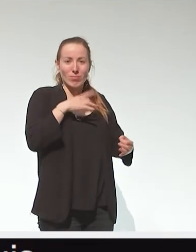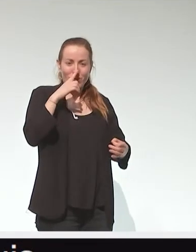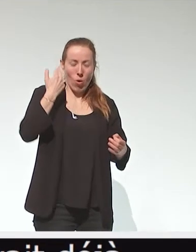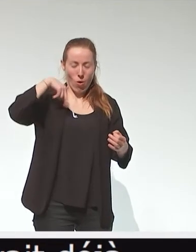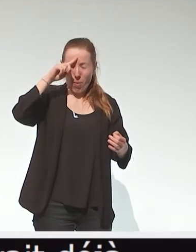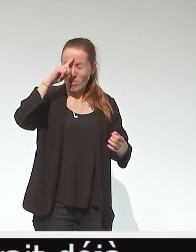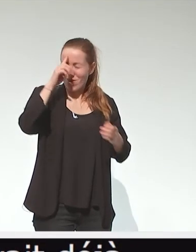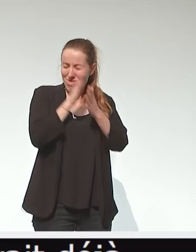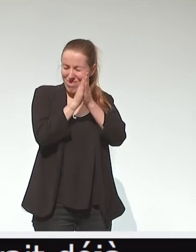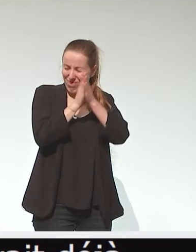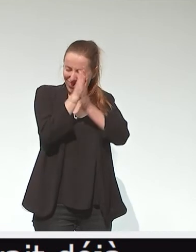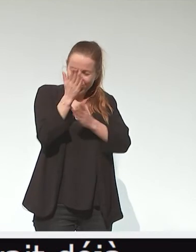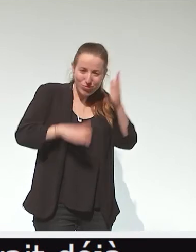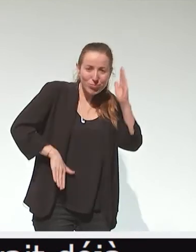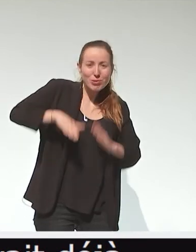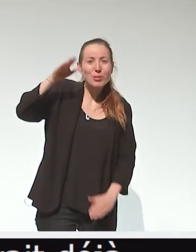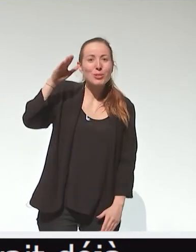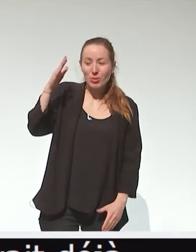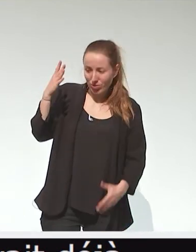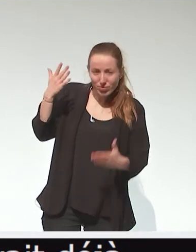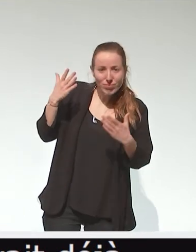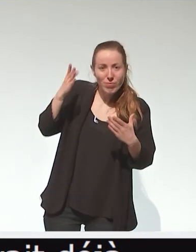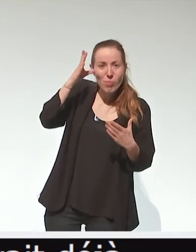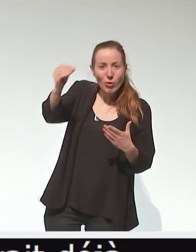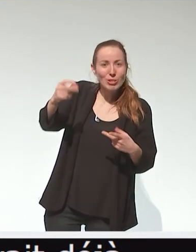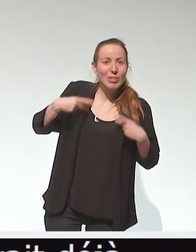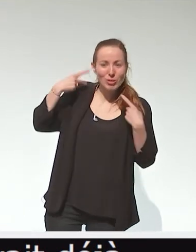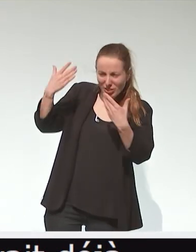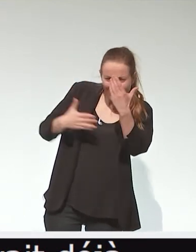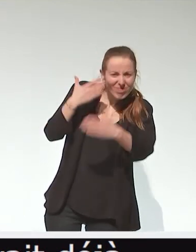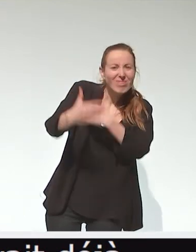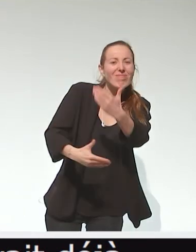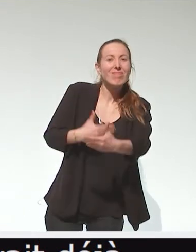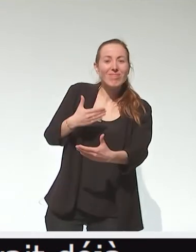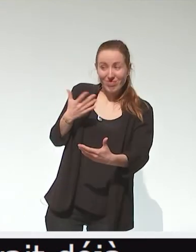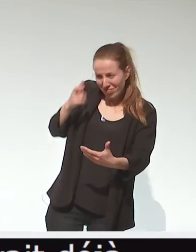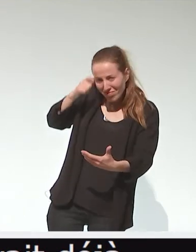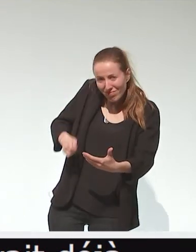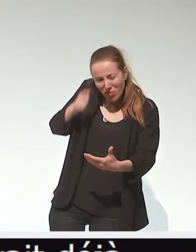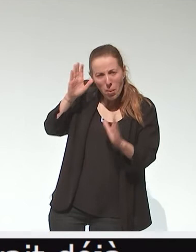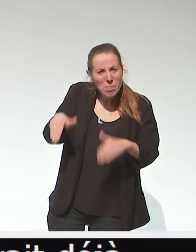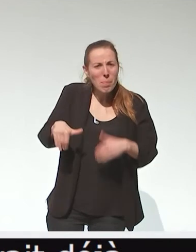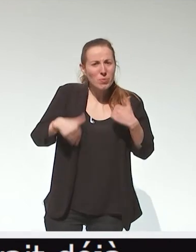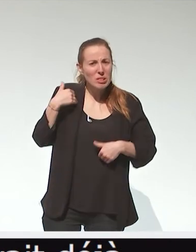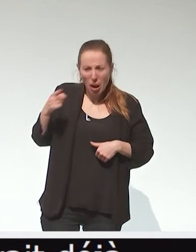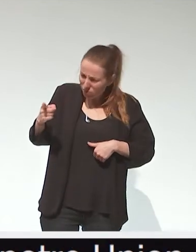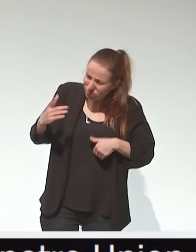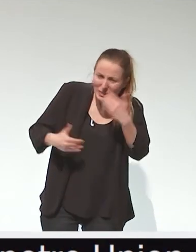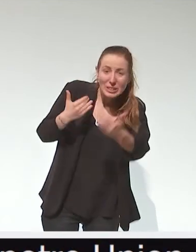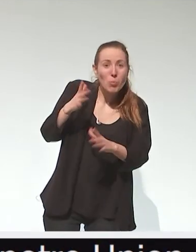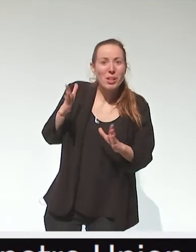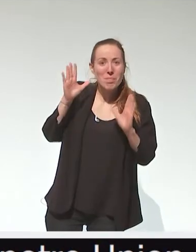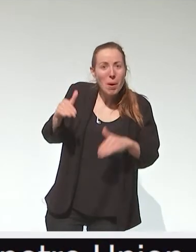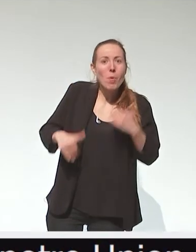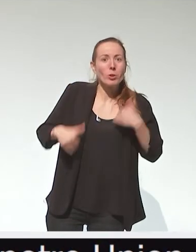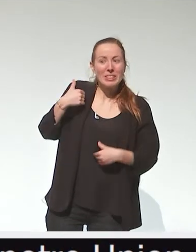way, and he is still animated by this enthusiasm, and that throughout his entire career, despite his disability,